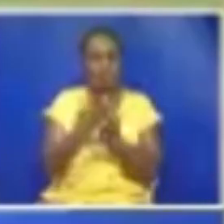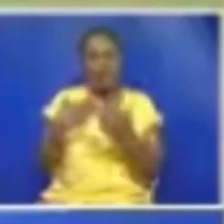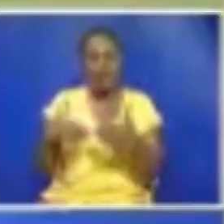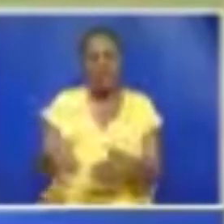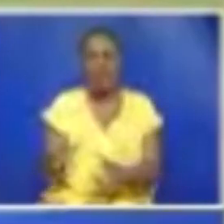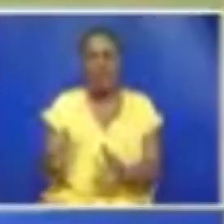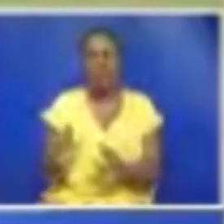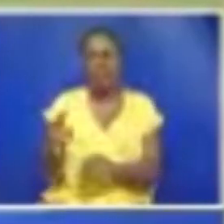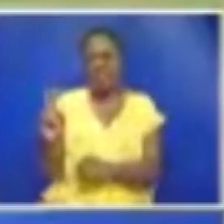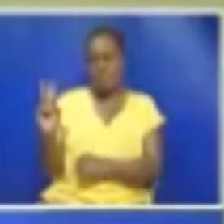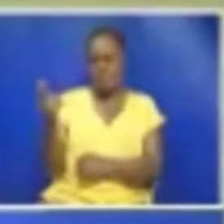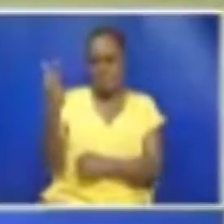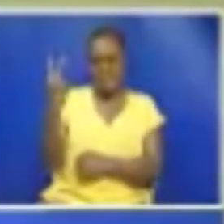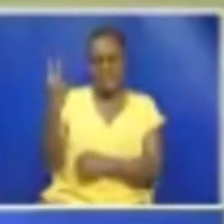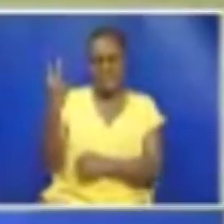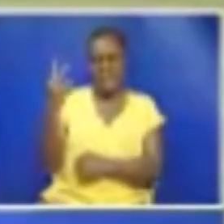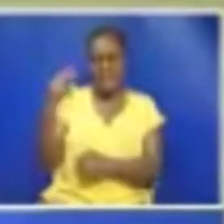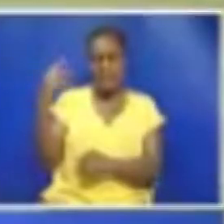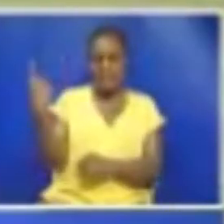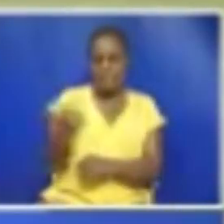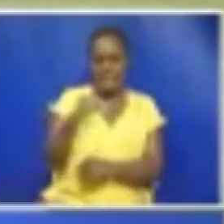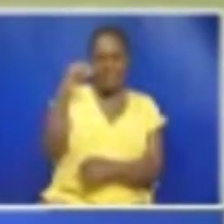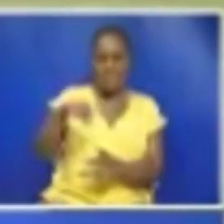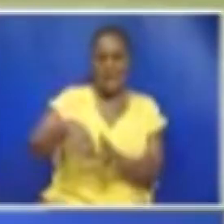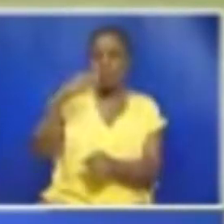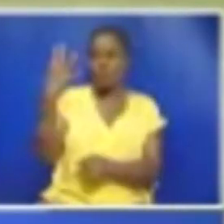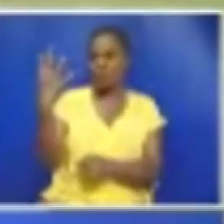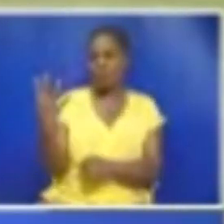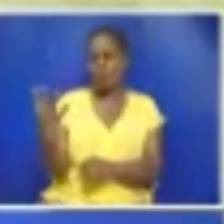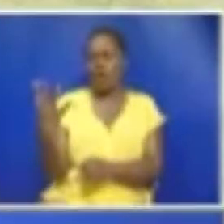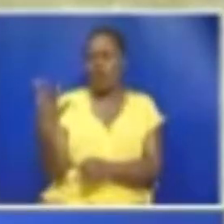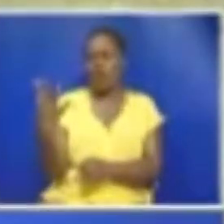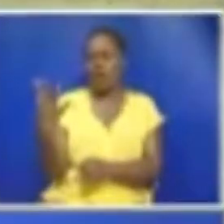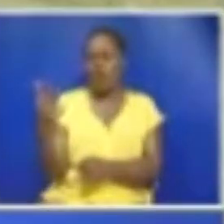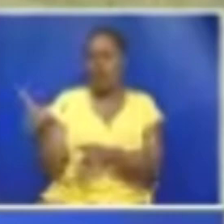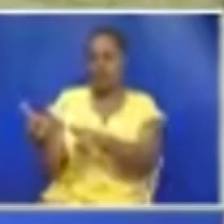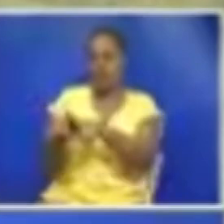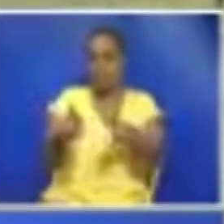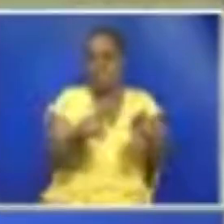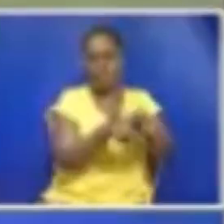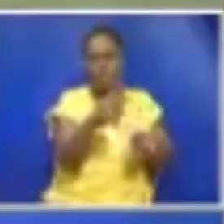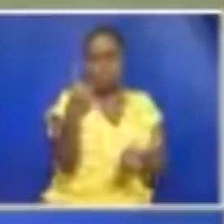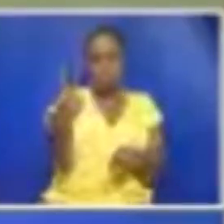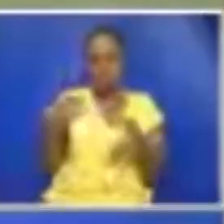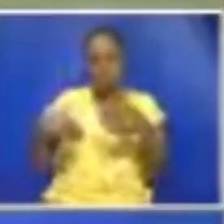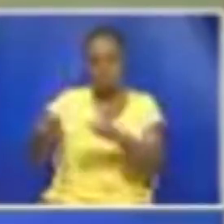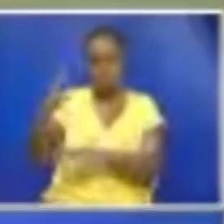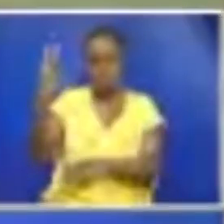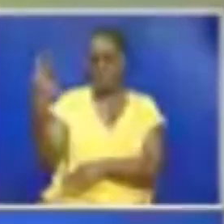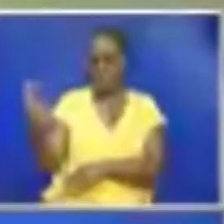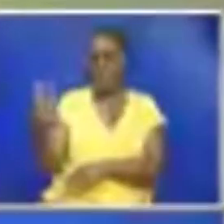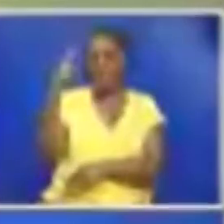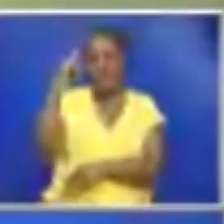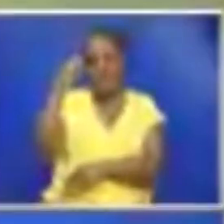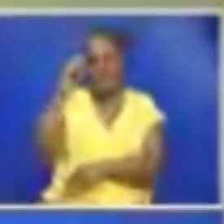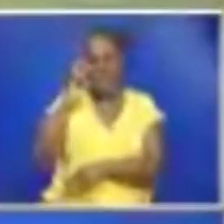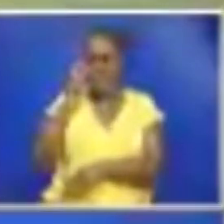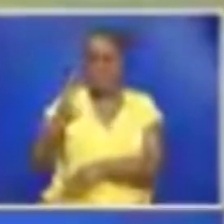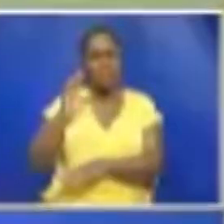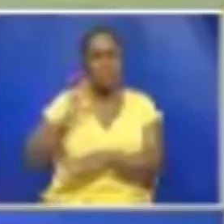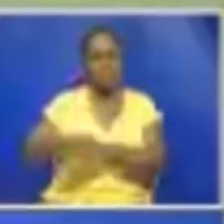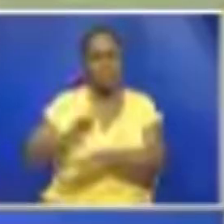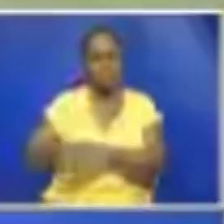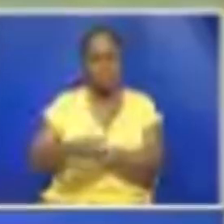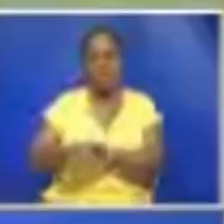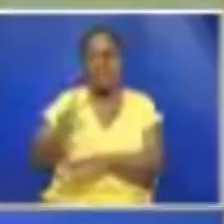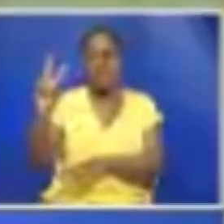now the second defeat out of four matches. We draw two, we lose two. I think that's not a good performance. Huh? In the